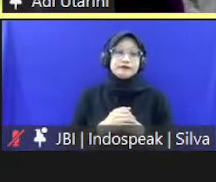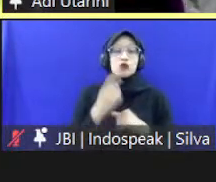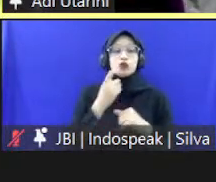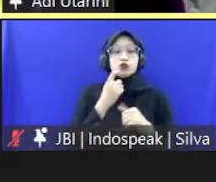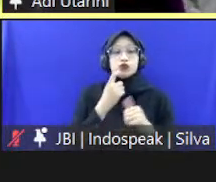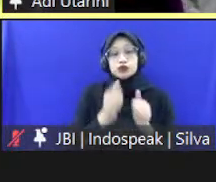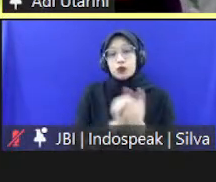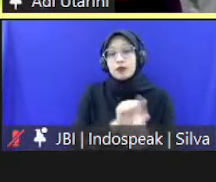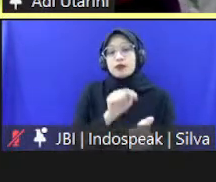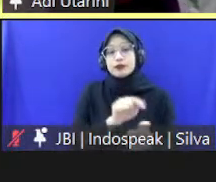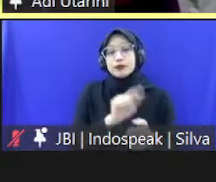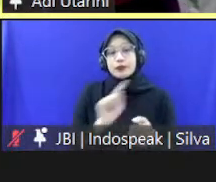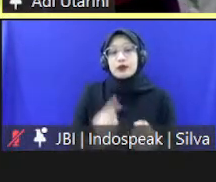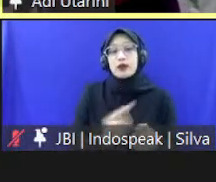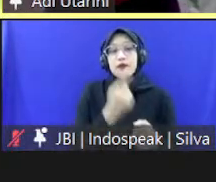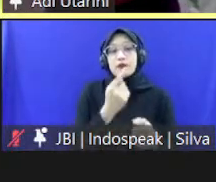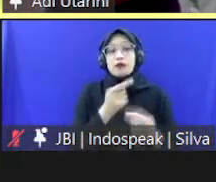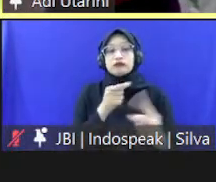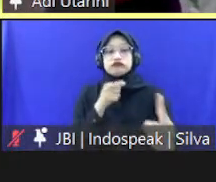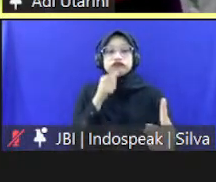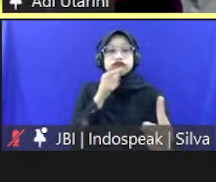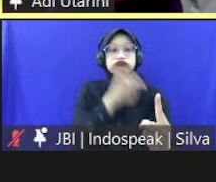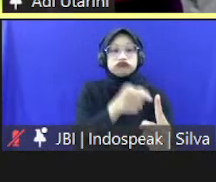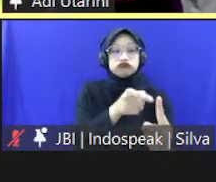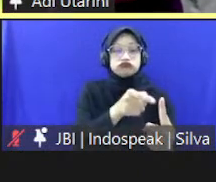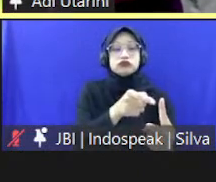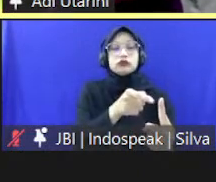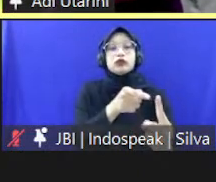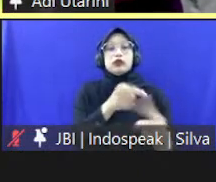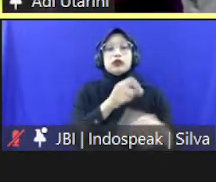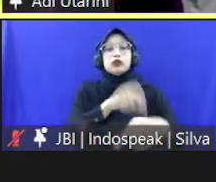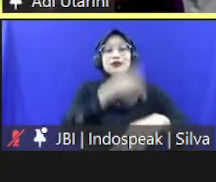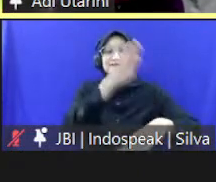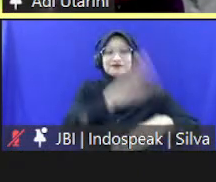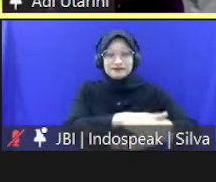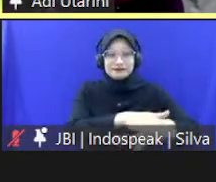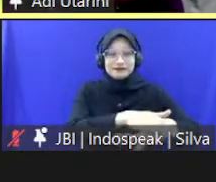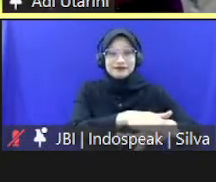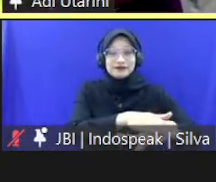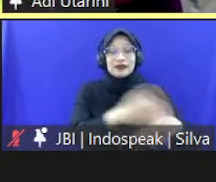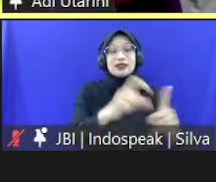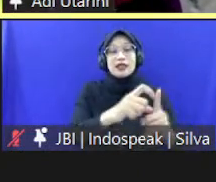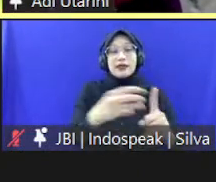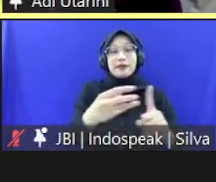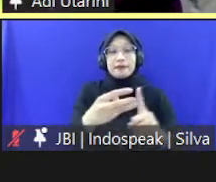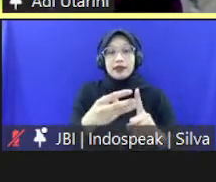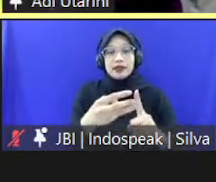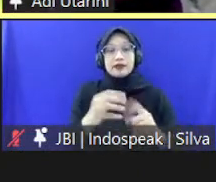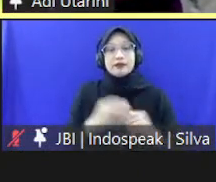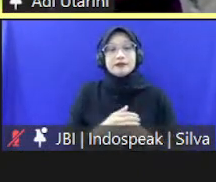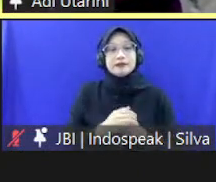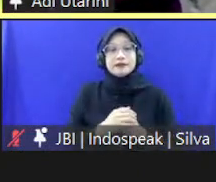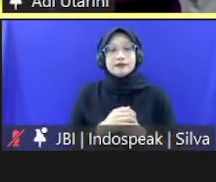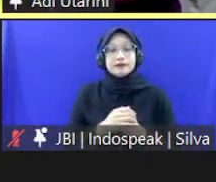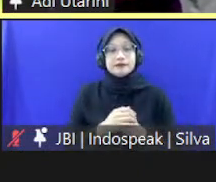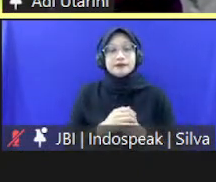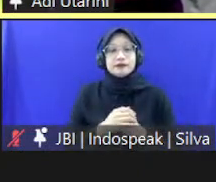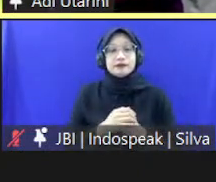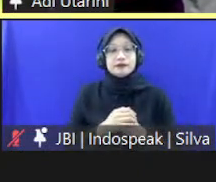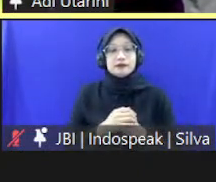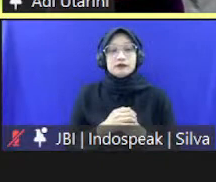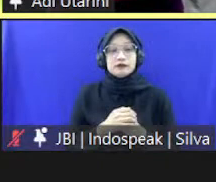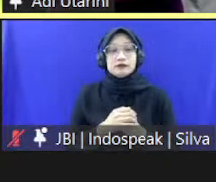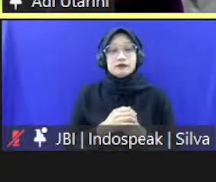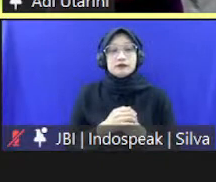trial targeted at Aedes aegypti mosquito with the disease endpoint. An